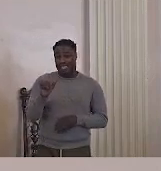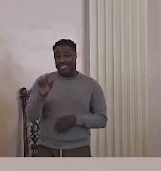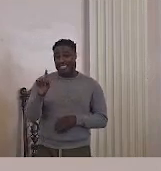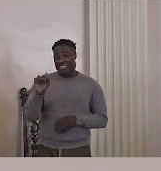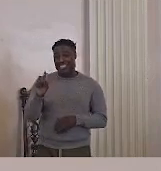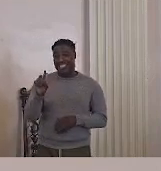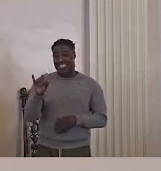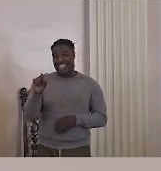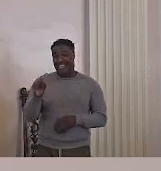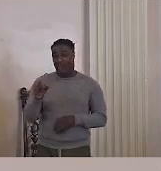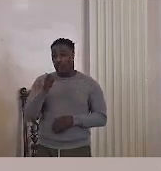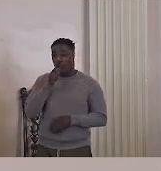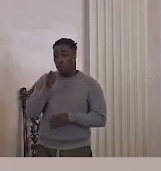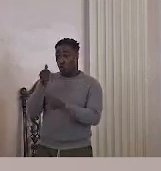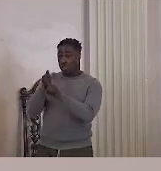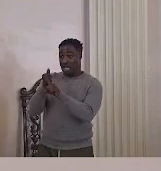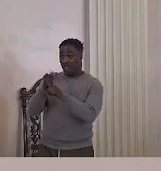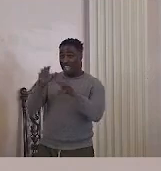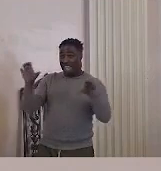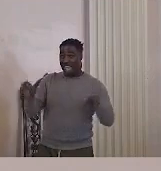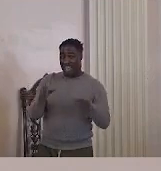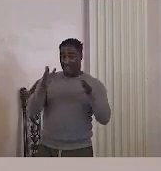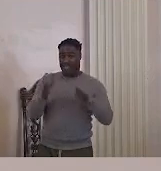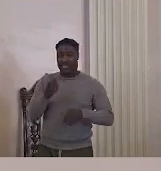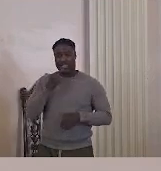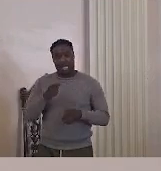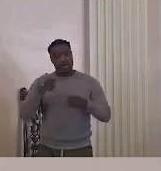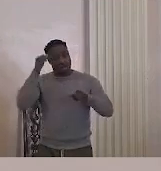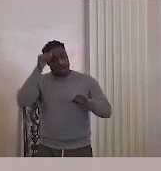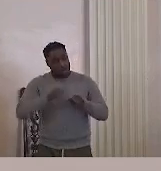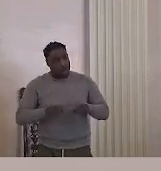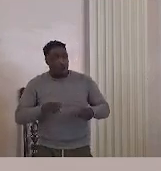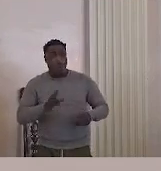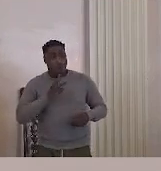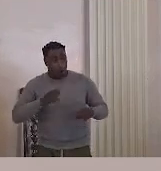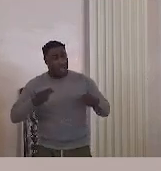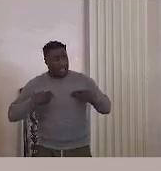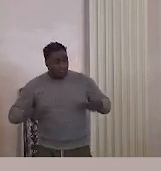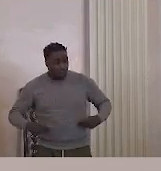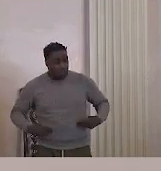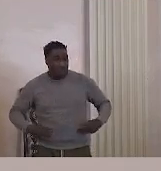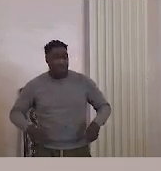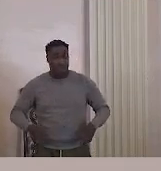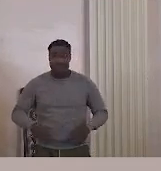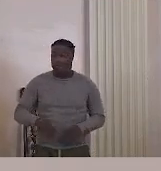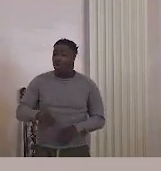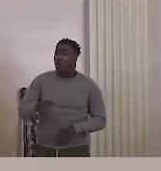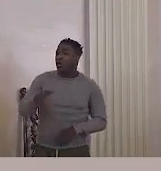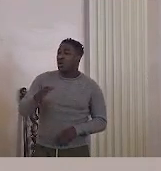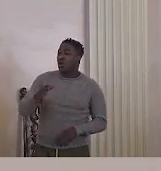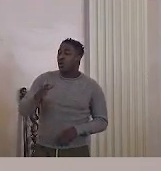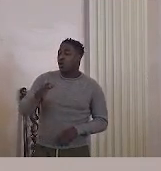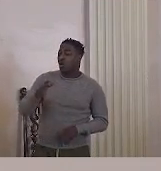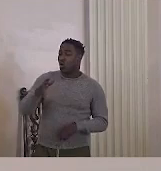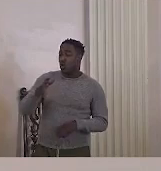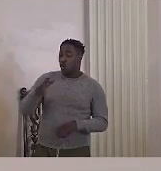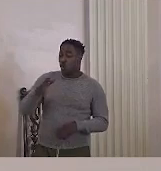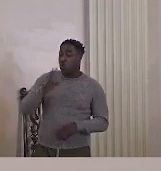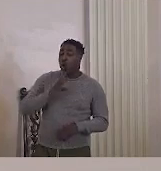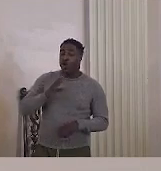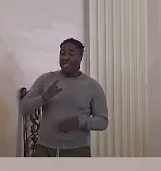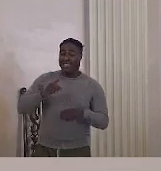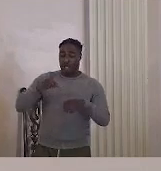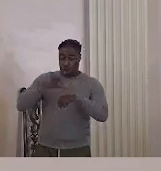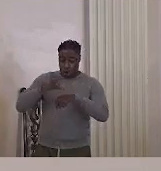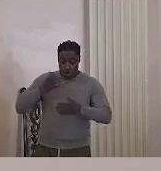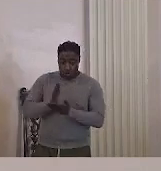us, remember, water is a human right, water is an earth right, water is the